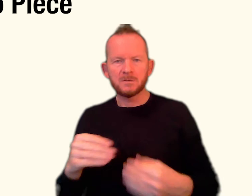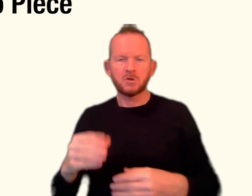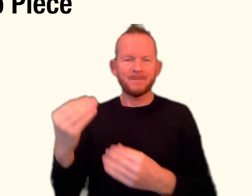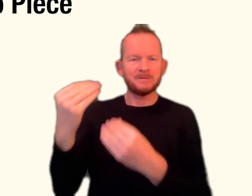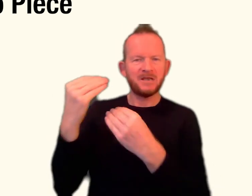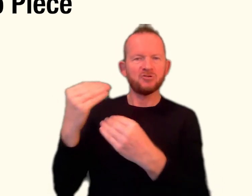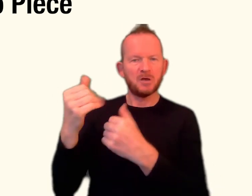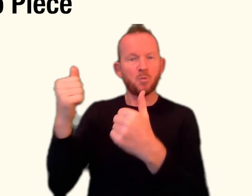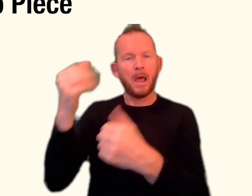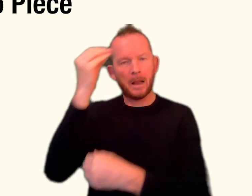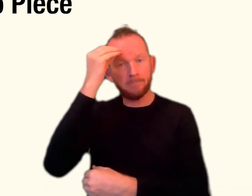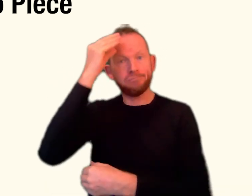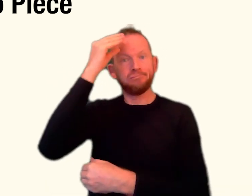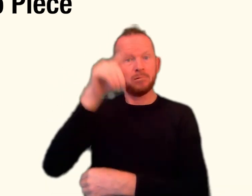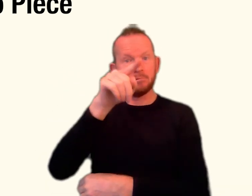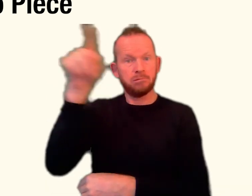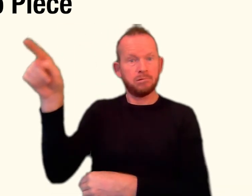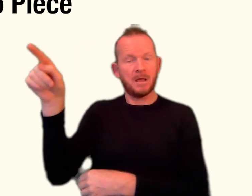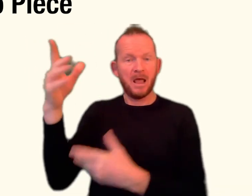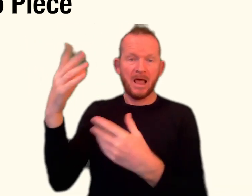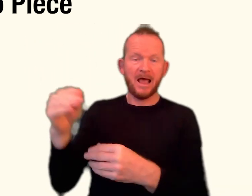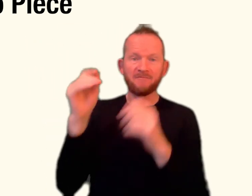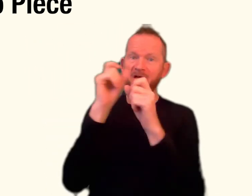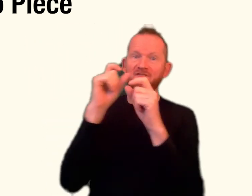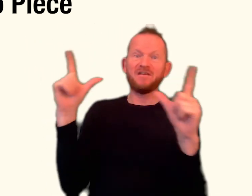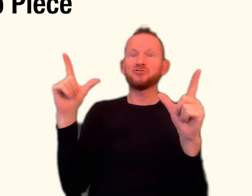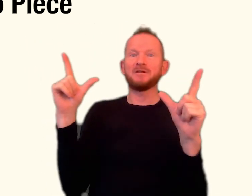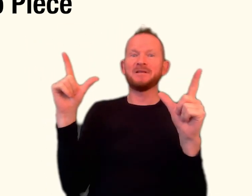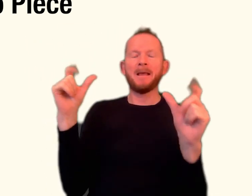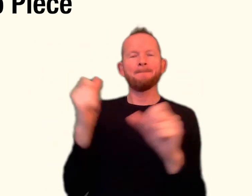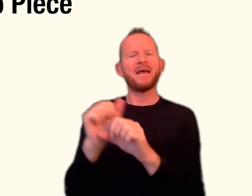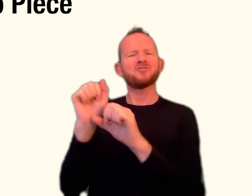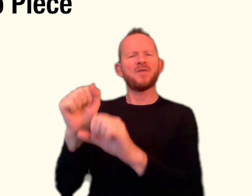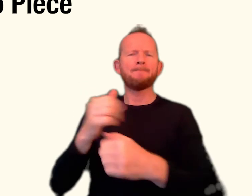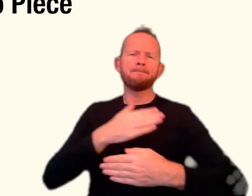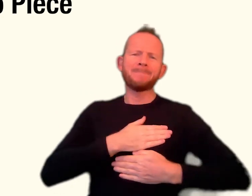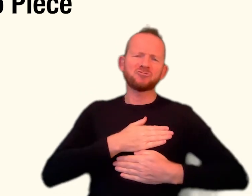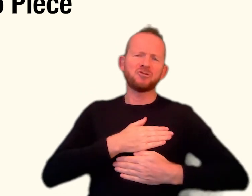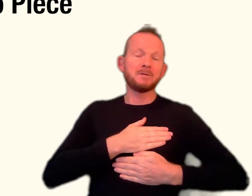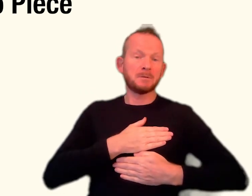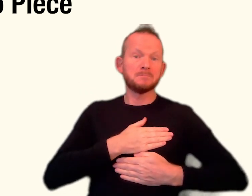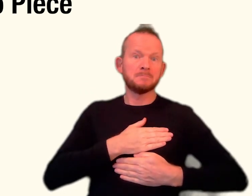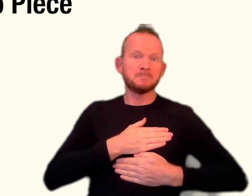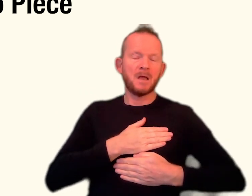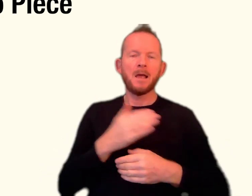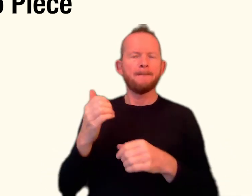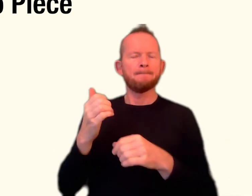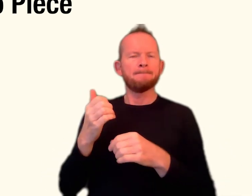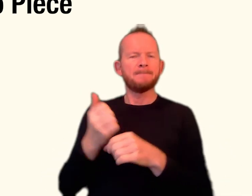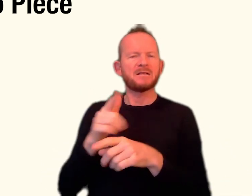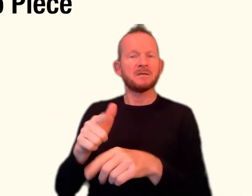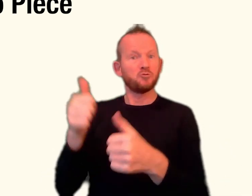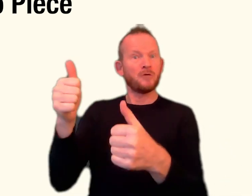well educated and have a vision that makes them passionate. This makes them